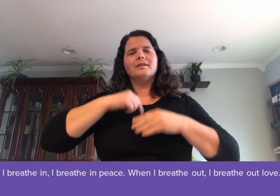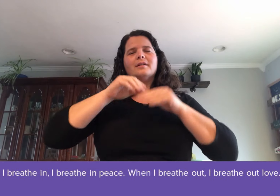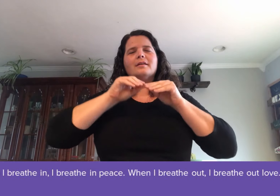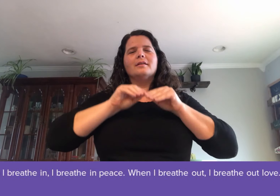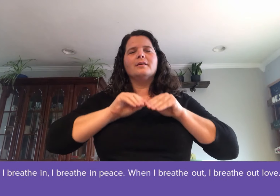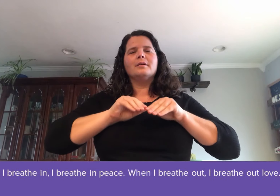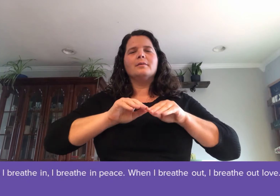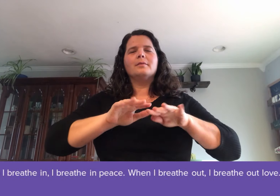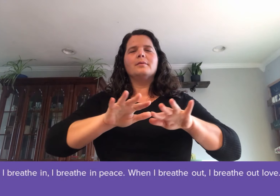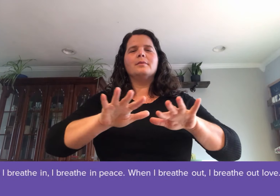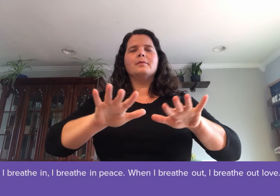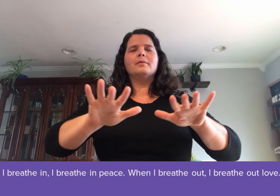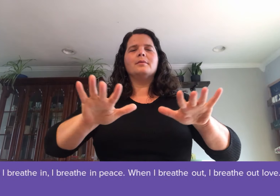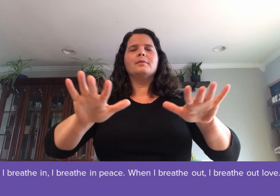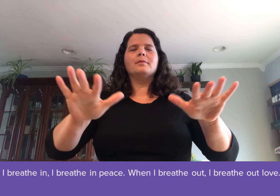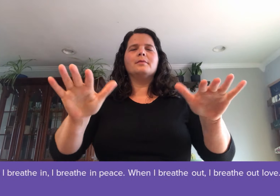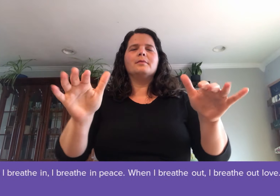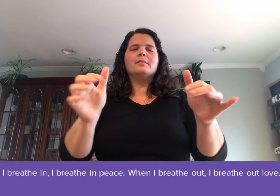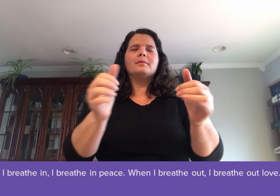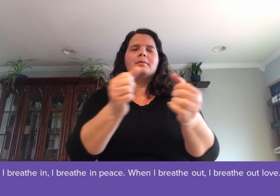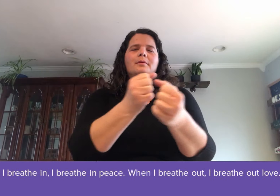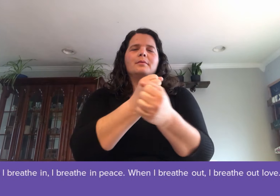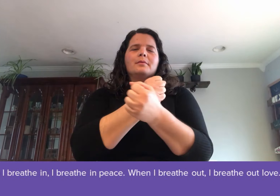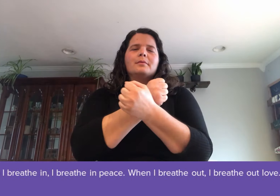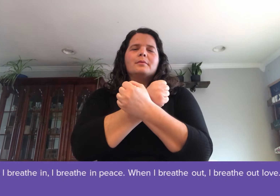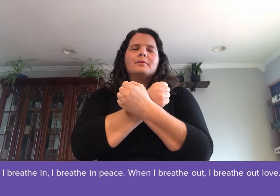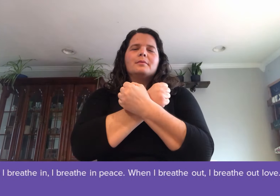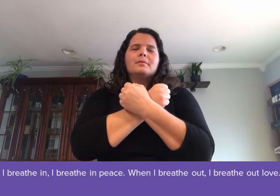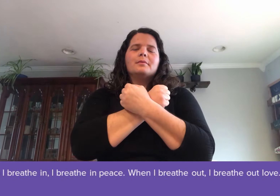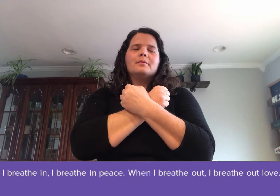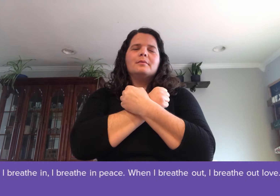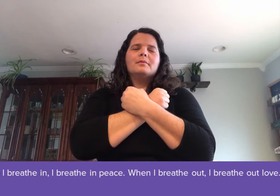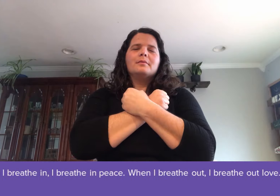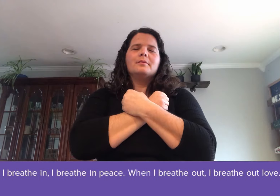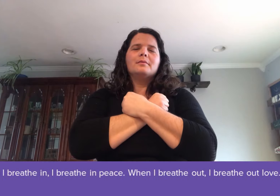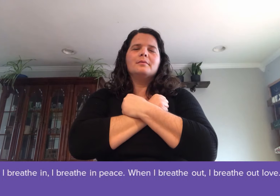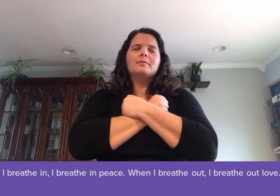out, I breathe out